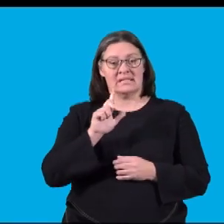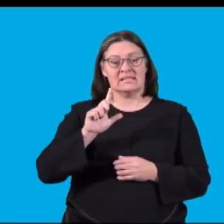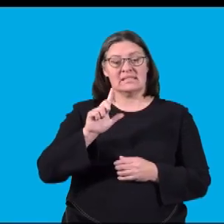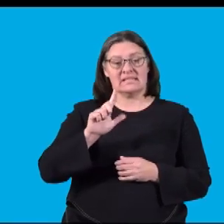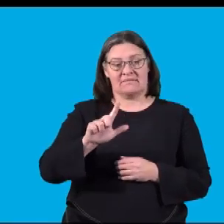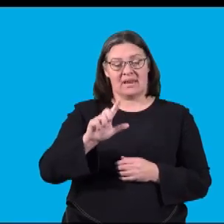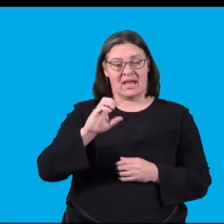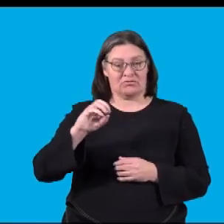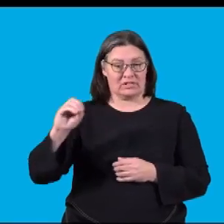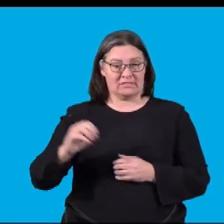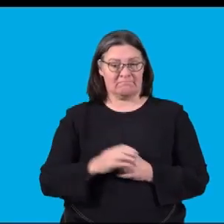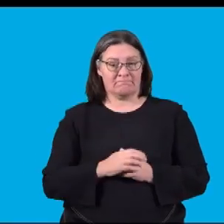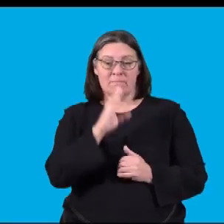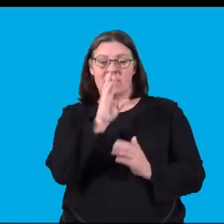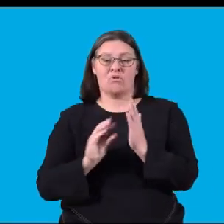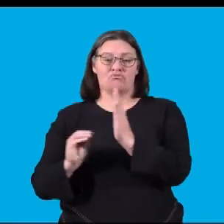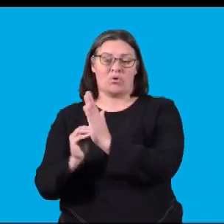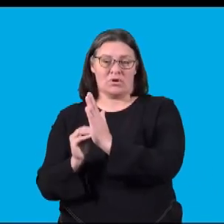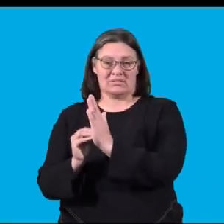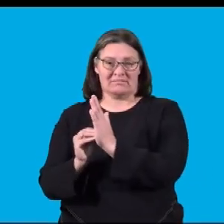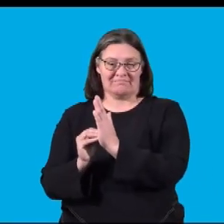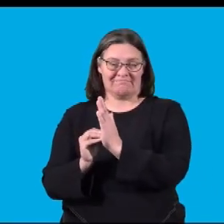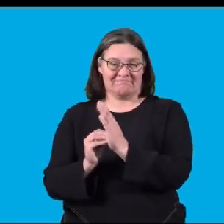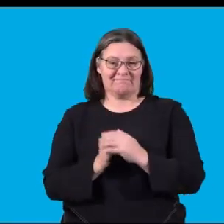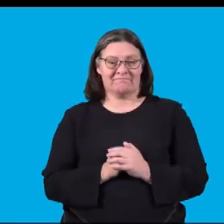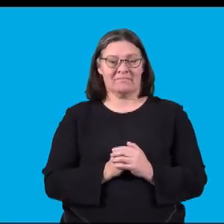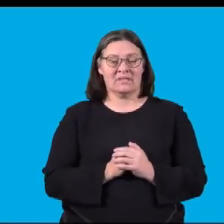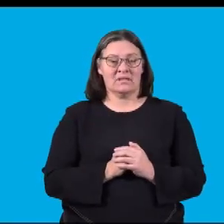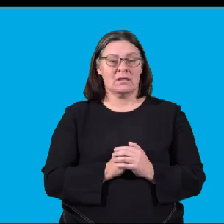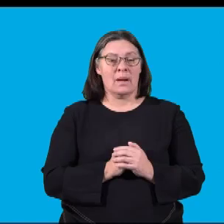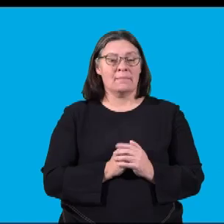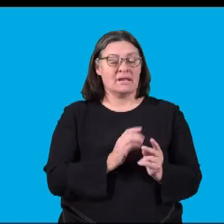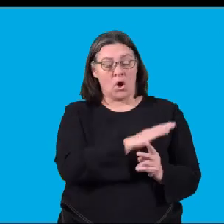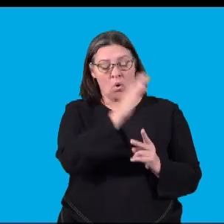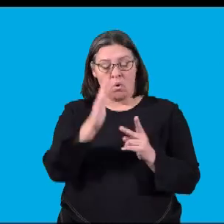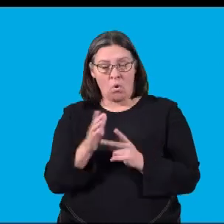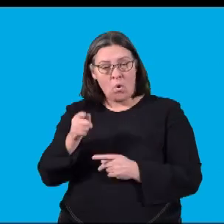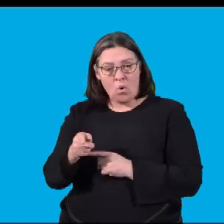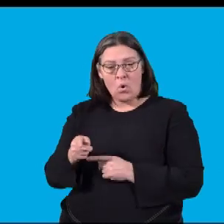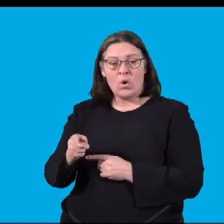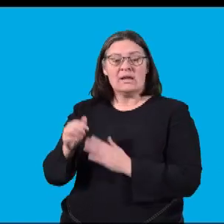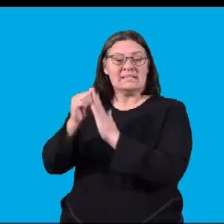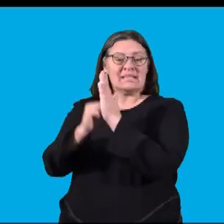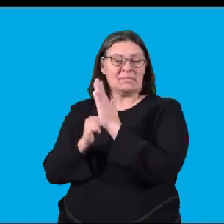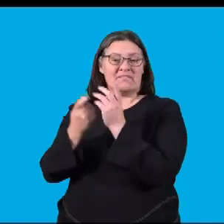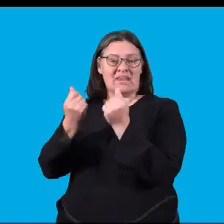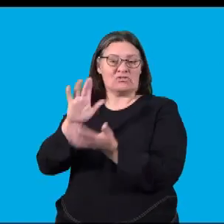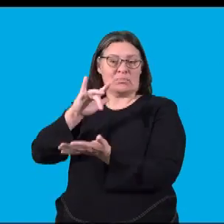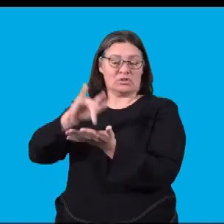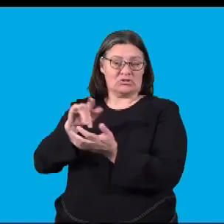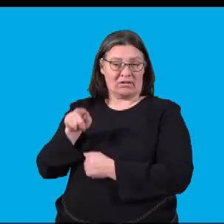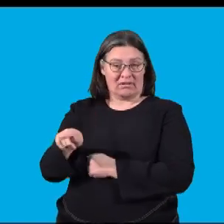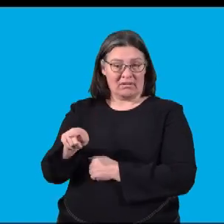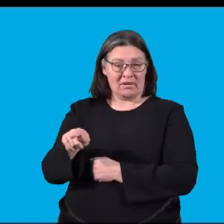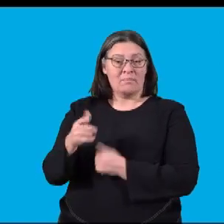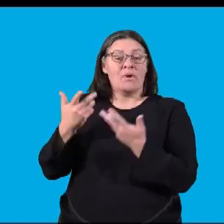4,700. That is what I record in here. But when I come to the statement of financial position, remember, I've